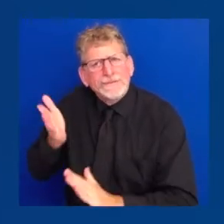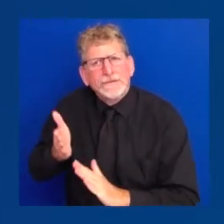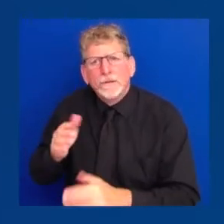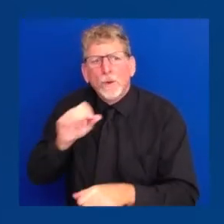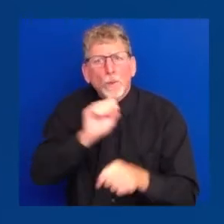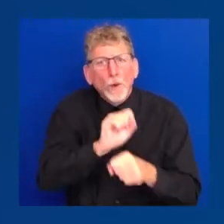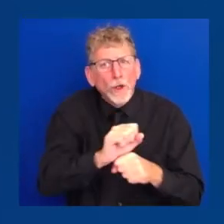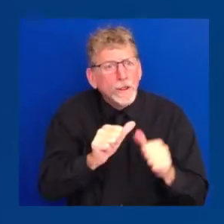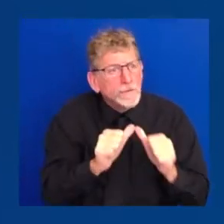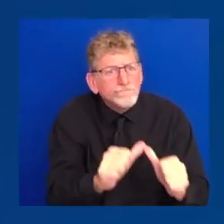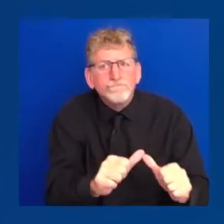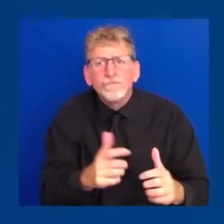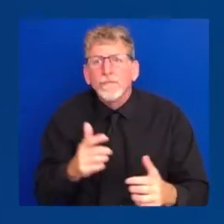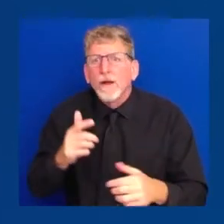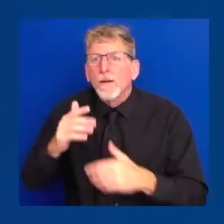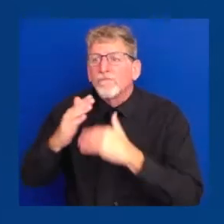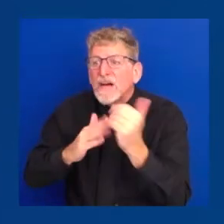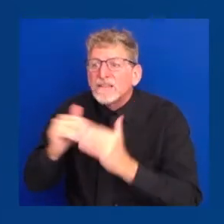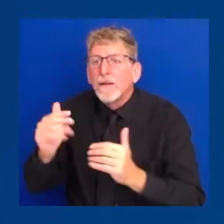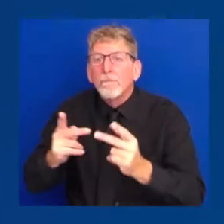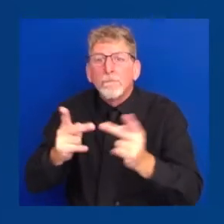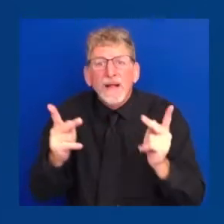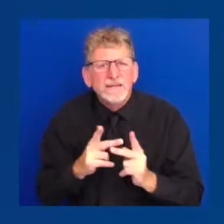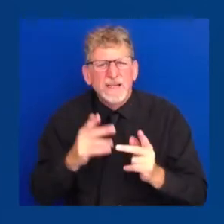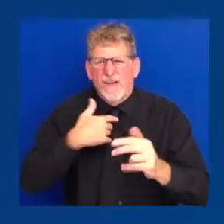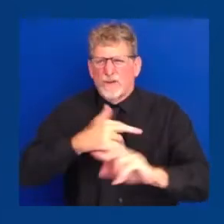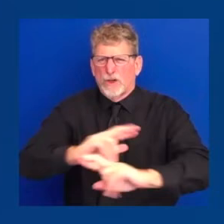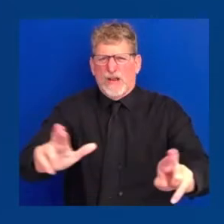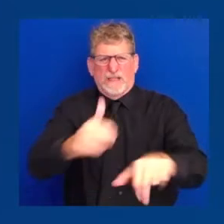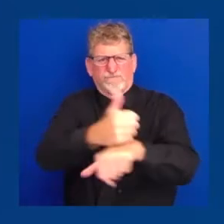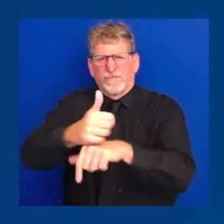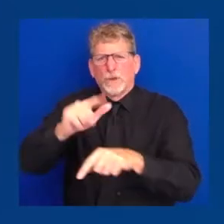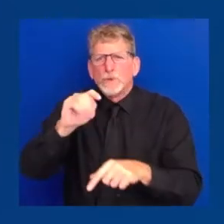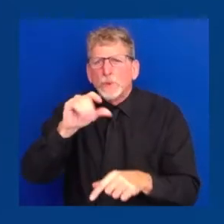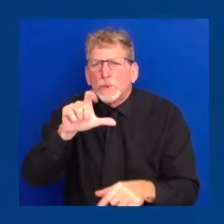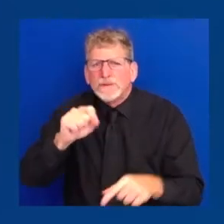need. This includes the Environmental Protection Agency, the